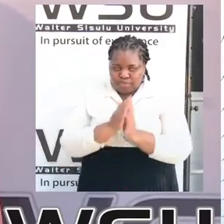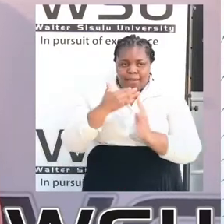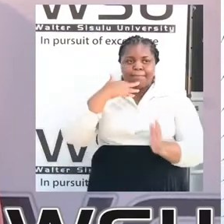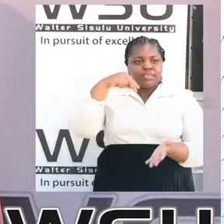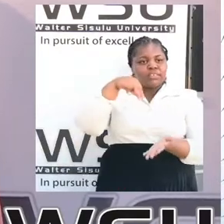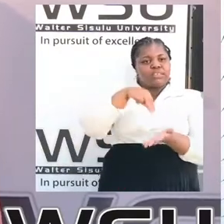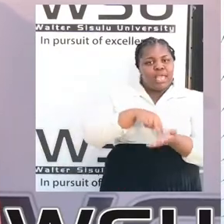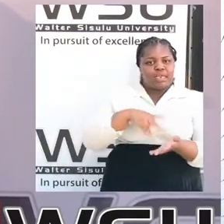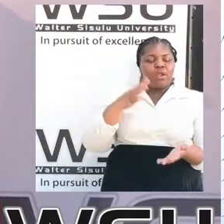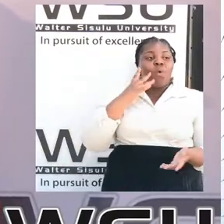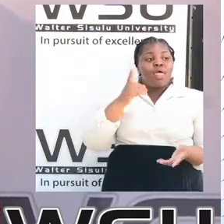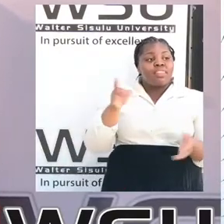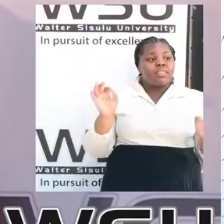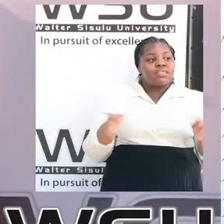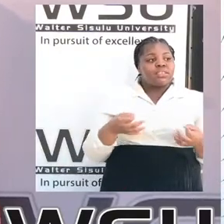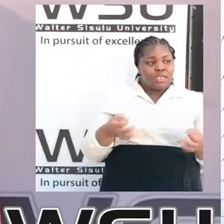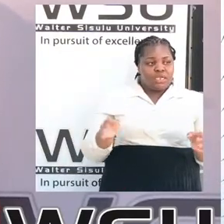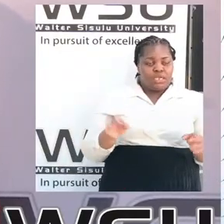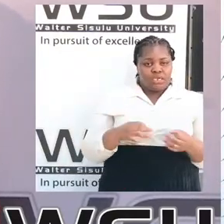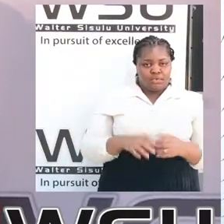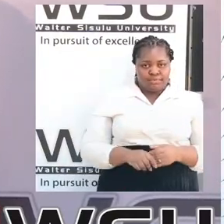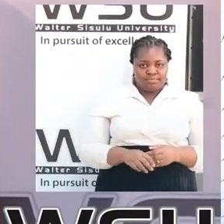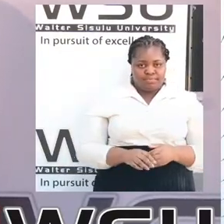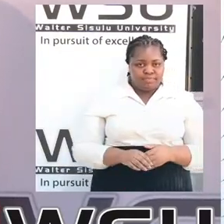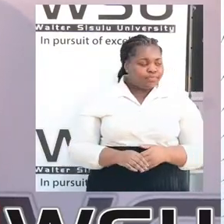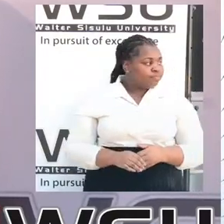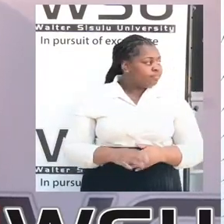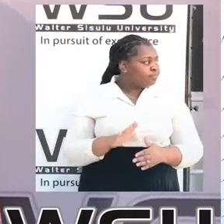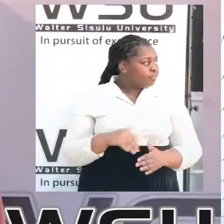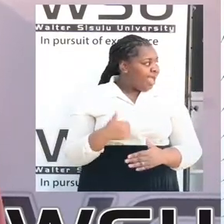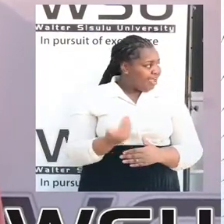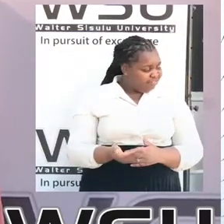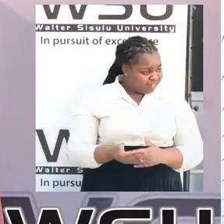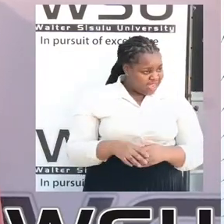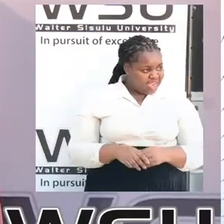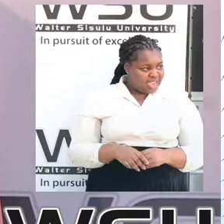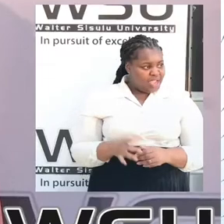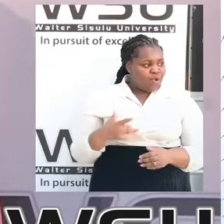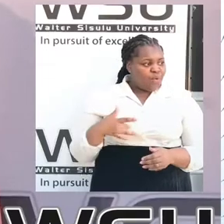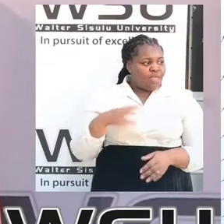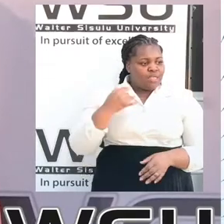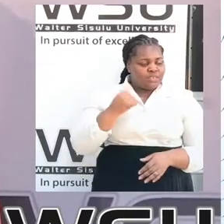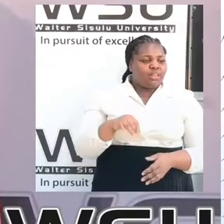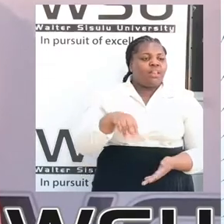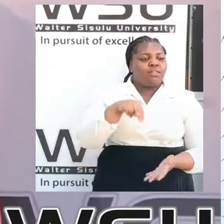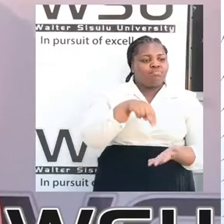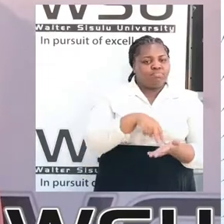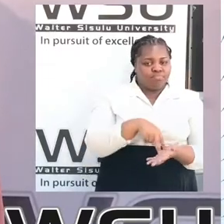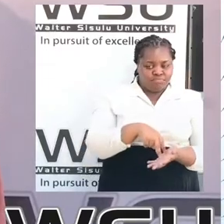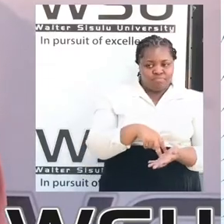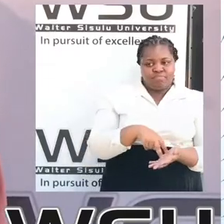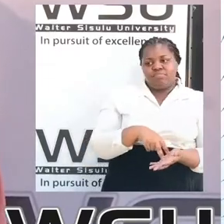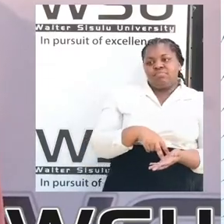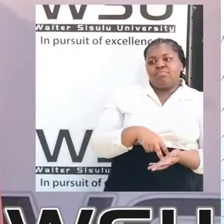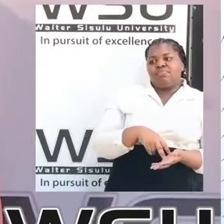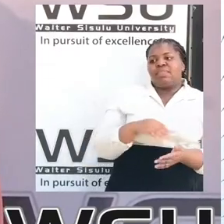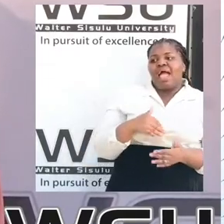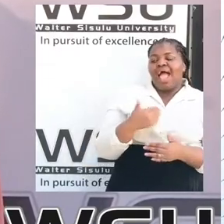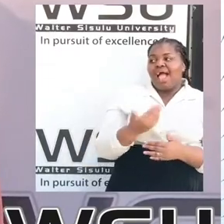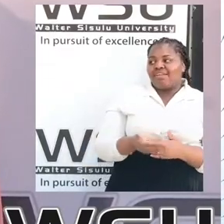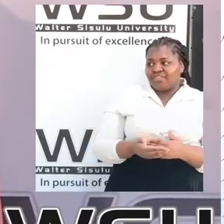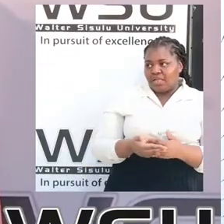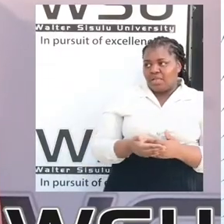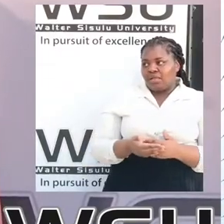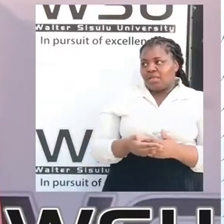up whilst the choir is leading us. And after that, we need to remain standing even after